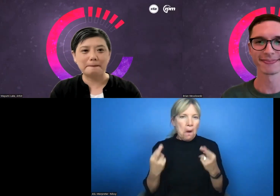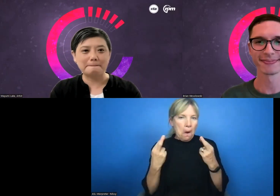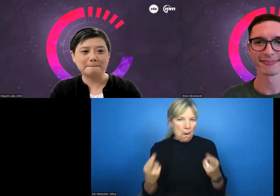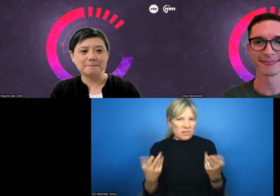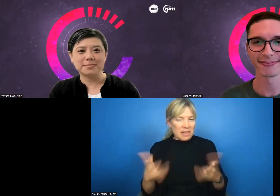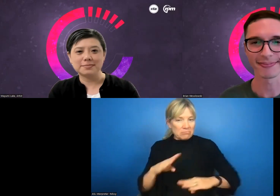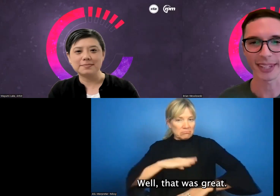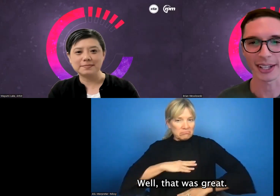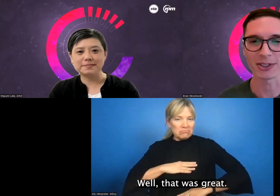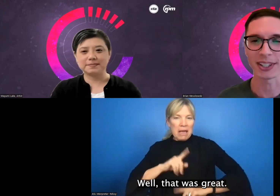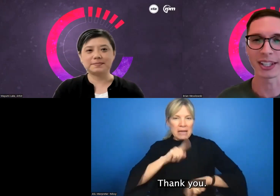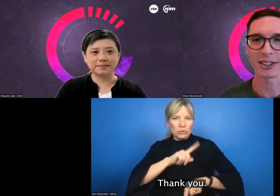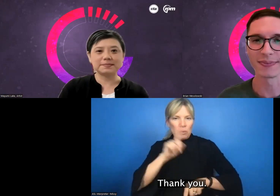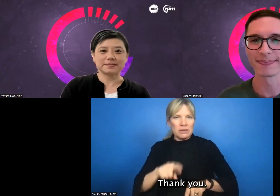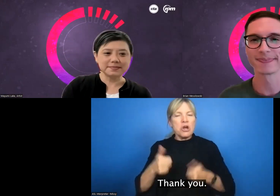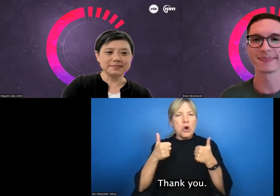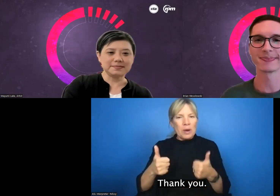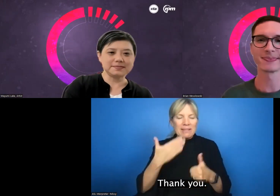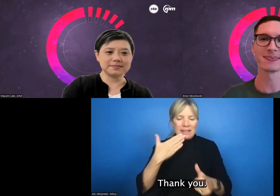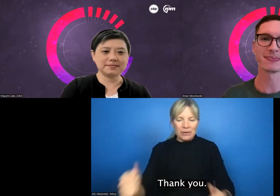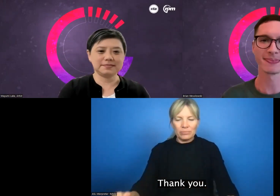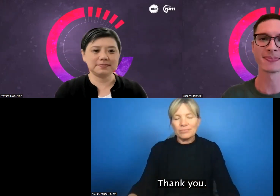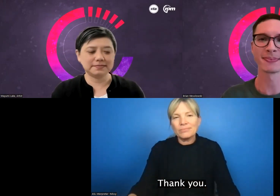questions. Well, that was great. Thank you.